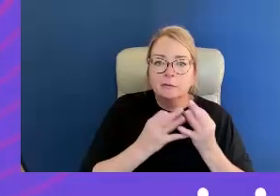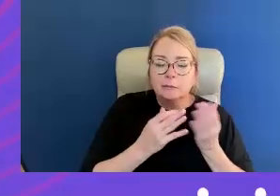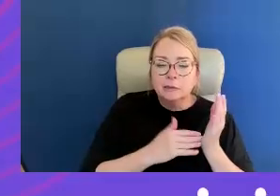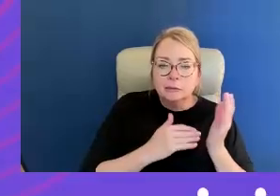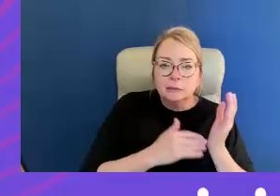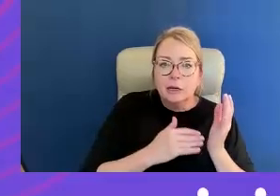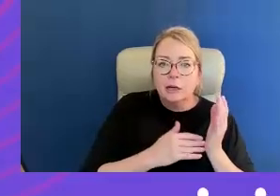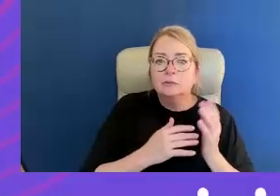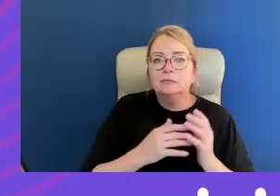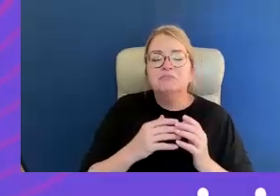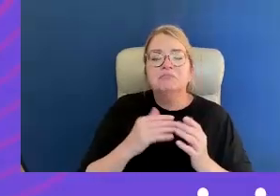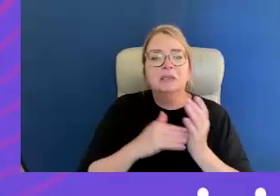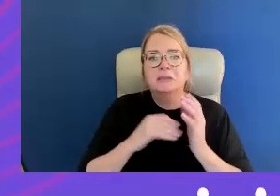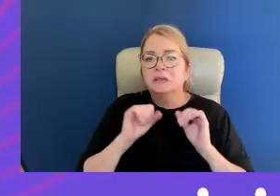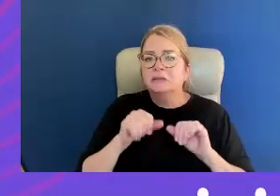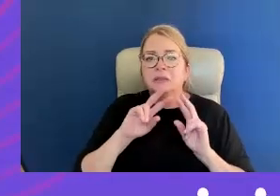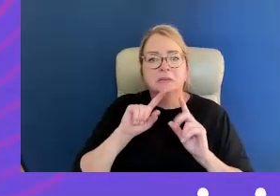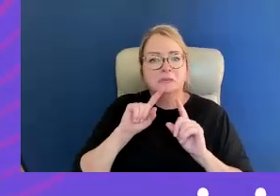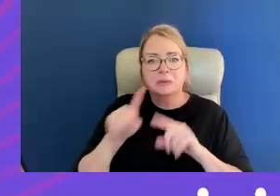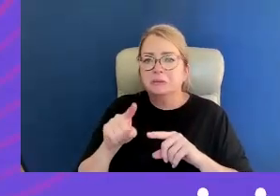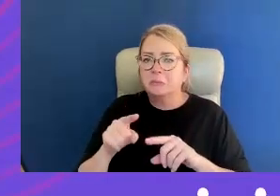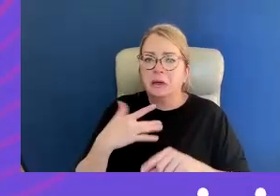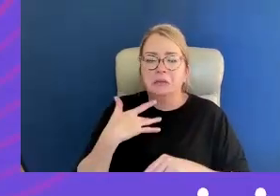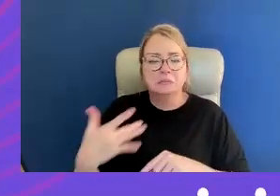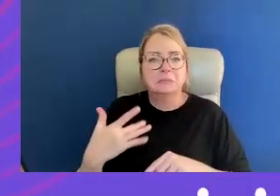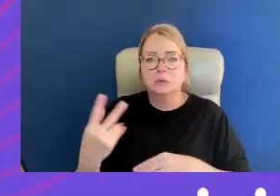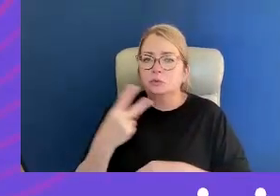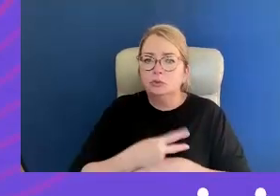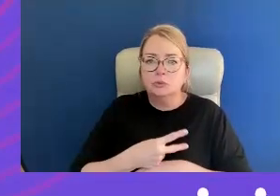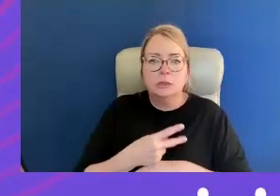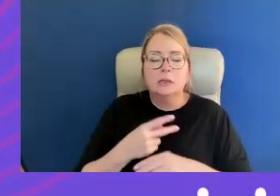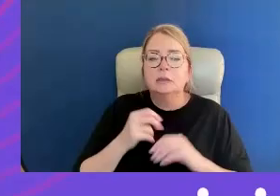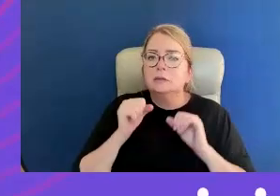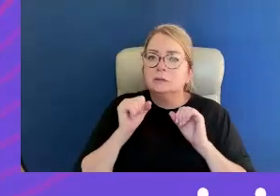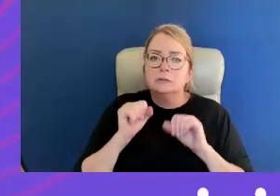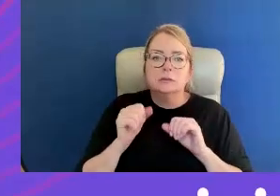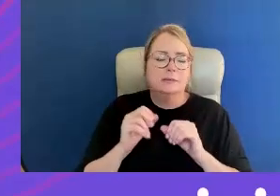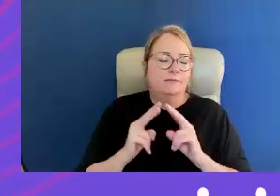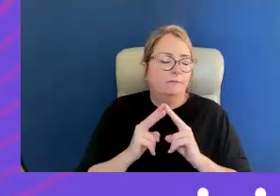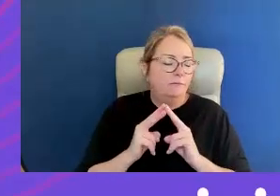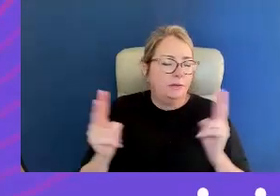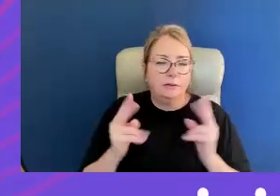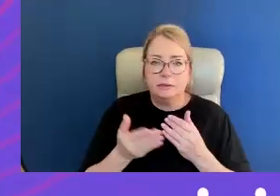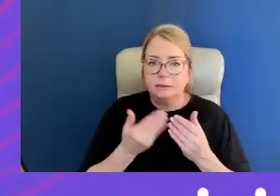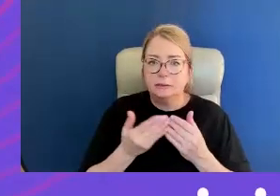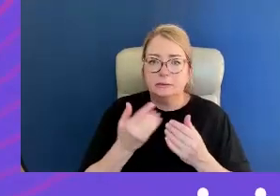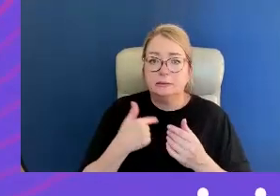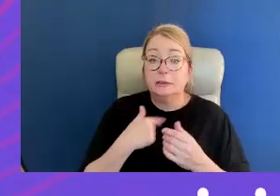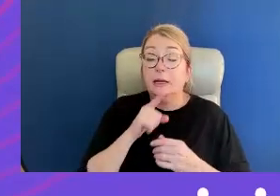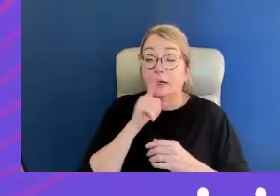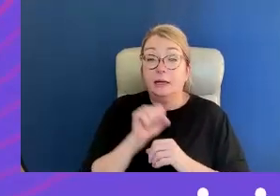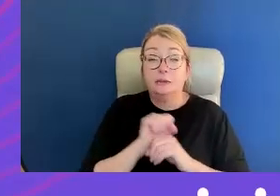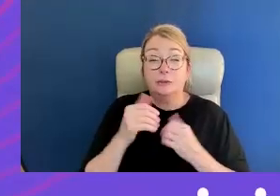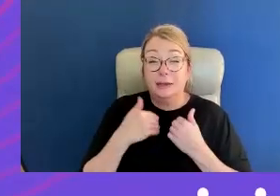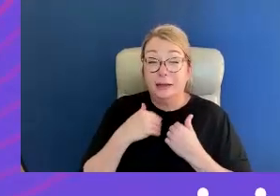2 days and can give you any information that you're asking about, write your prescriptions up. Very, very easy. I actually have Kaiser.